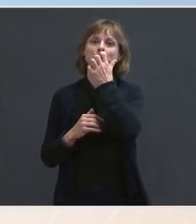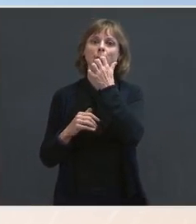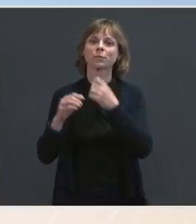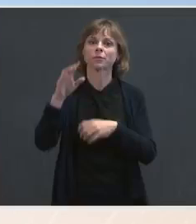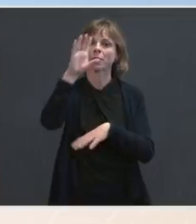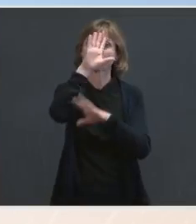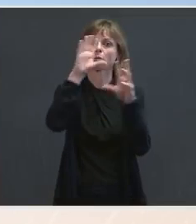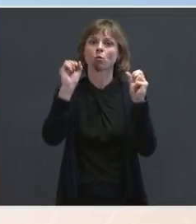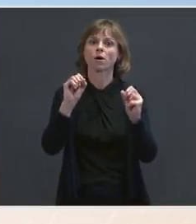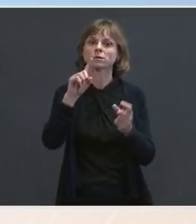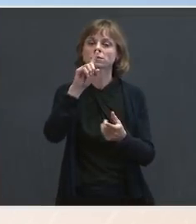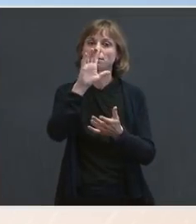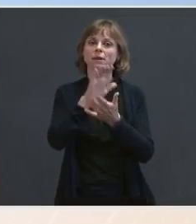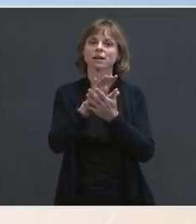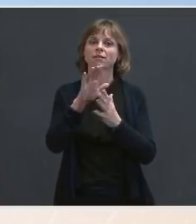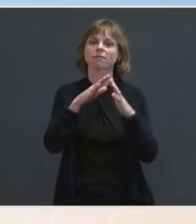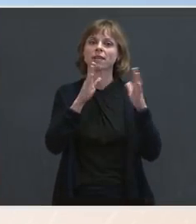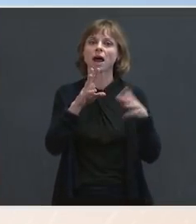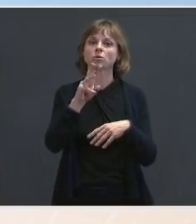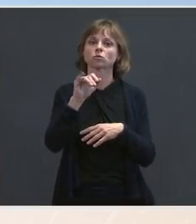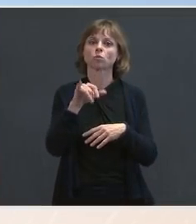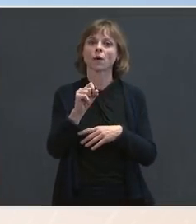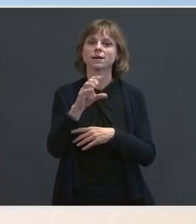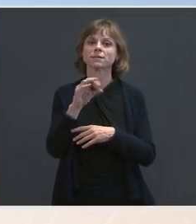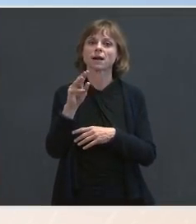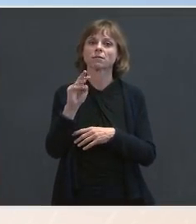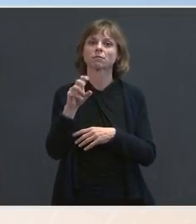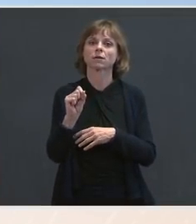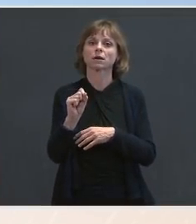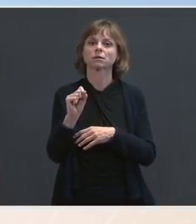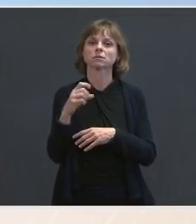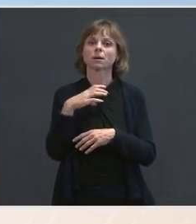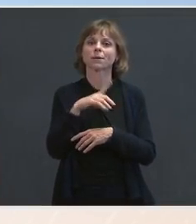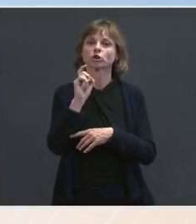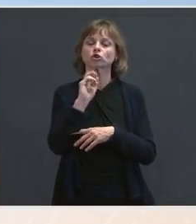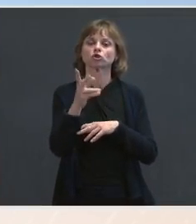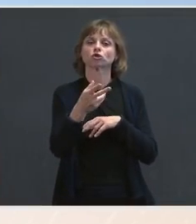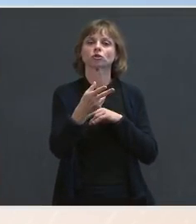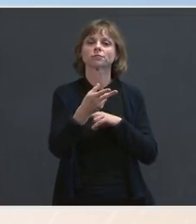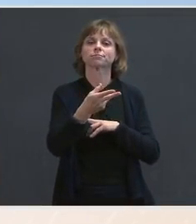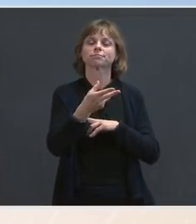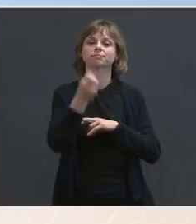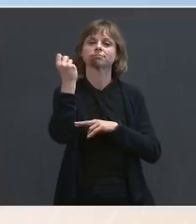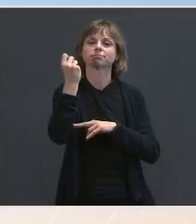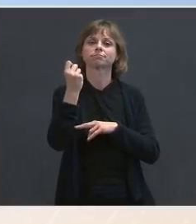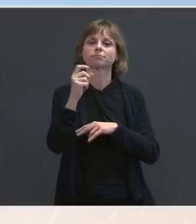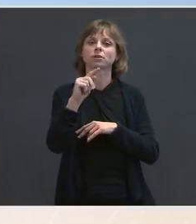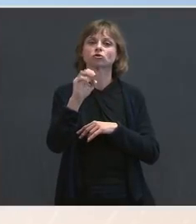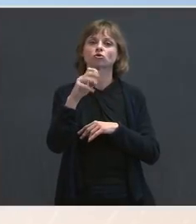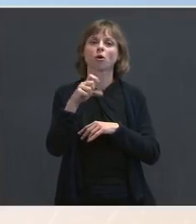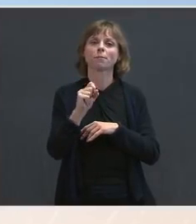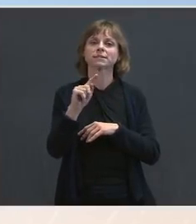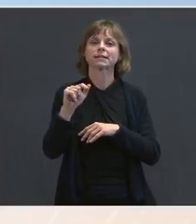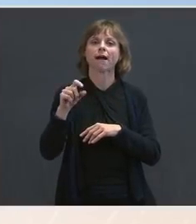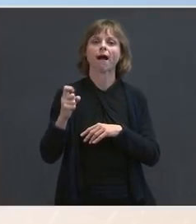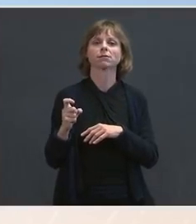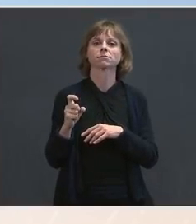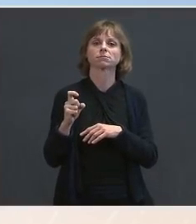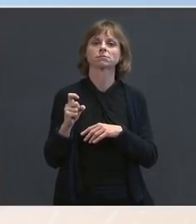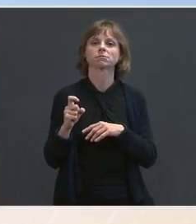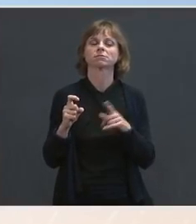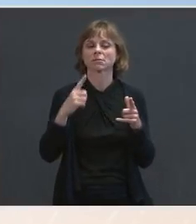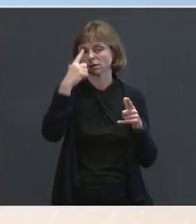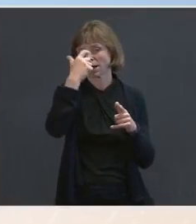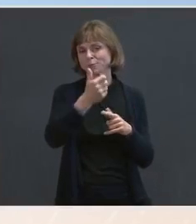Committee should be able to obtain Donald Trump's tax returns? We certainly leave that up to them. The president spoke about this